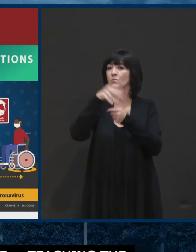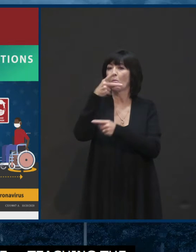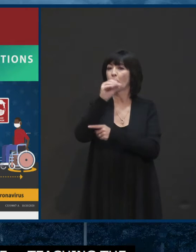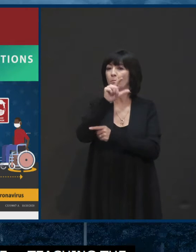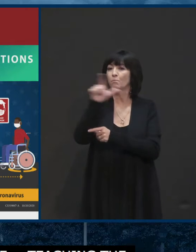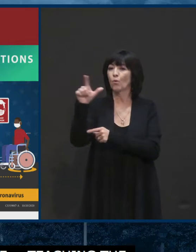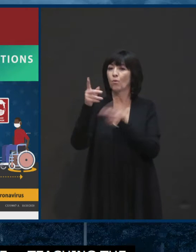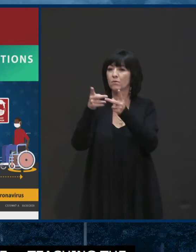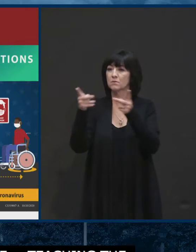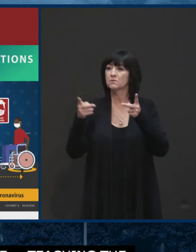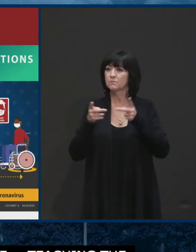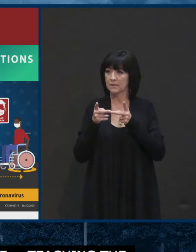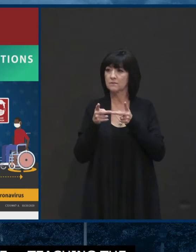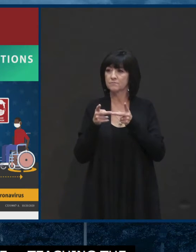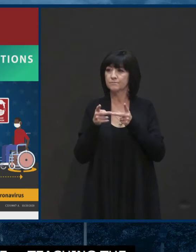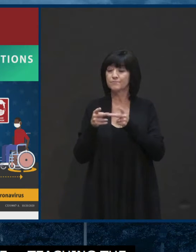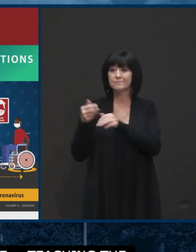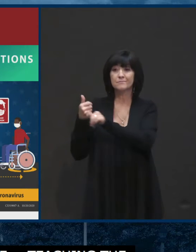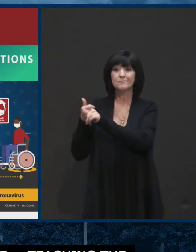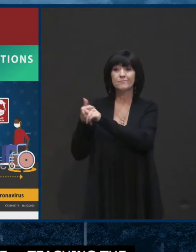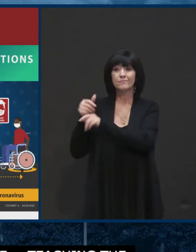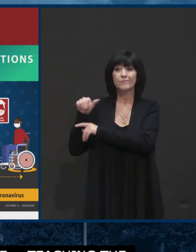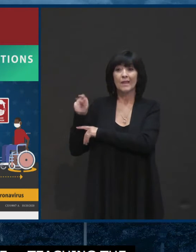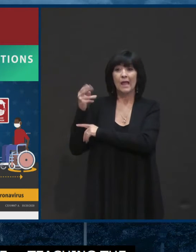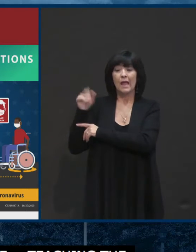Anthony was really readily